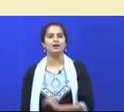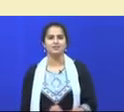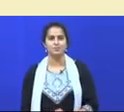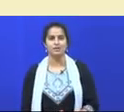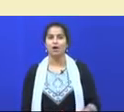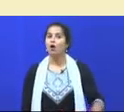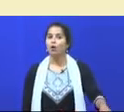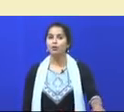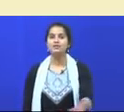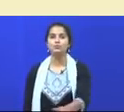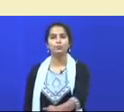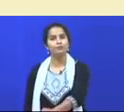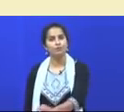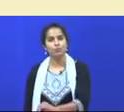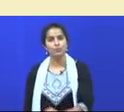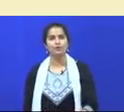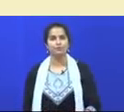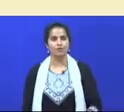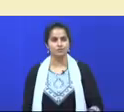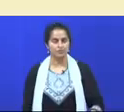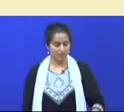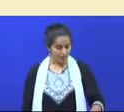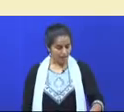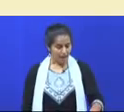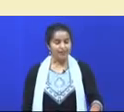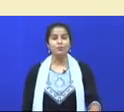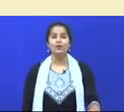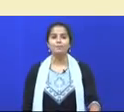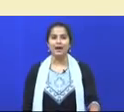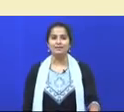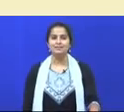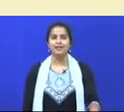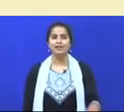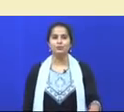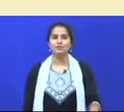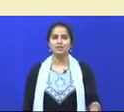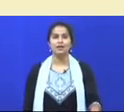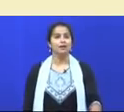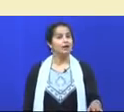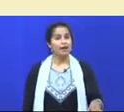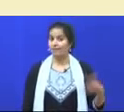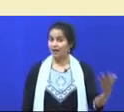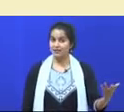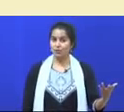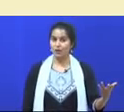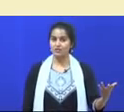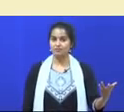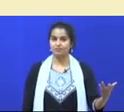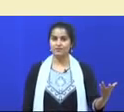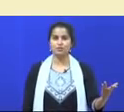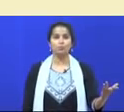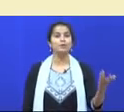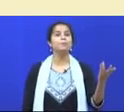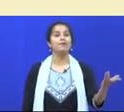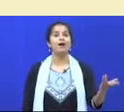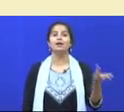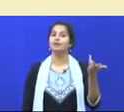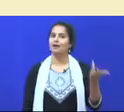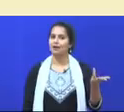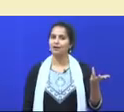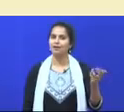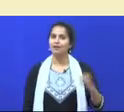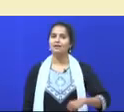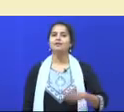Priya asmi. All this would be for a woman, of course. And then when a man is saying, he would say, if I ask the question first, it would be